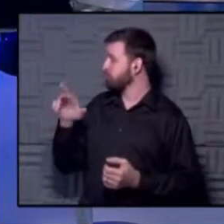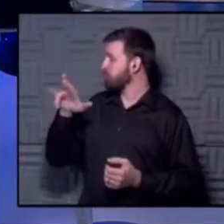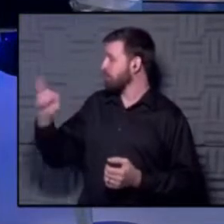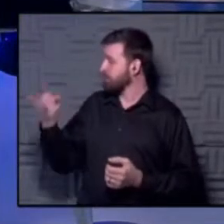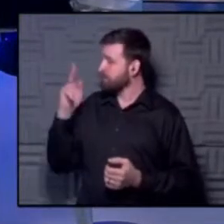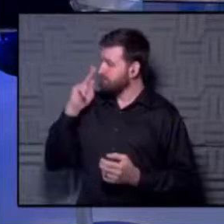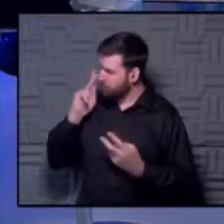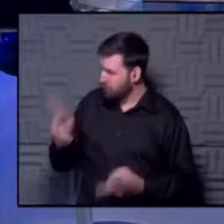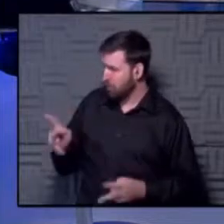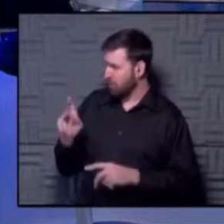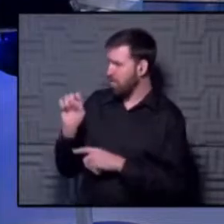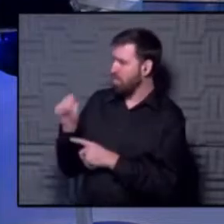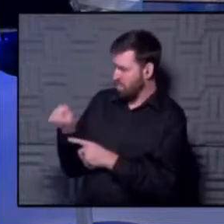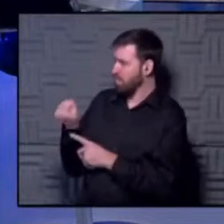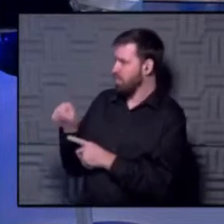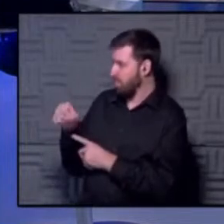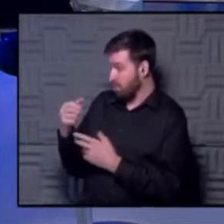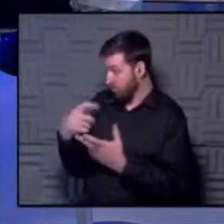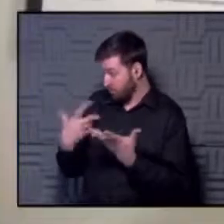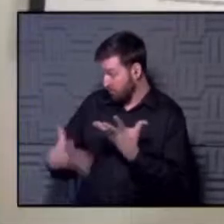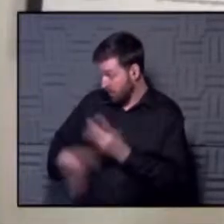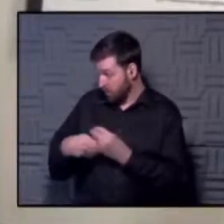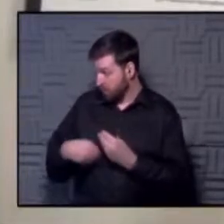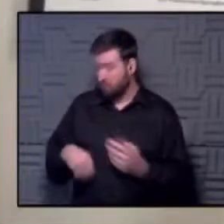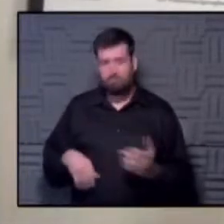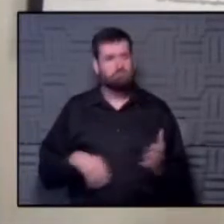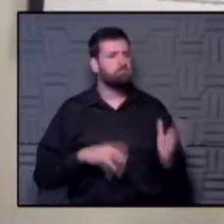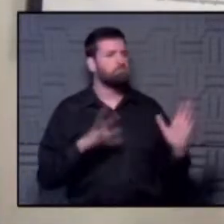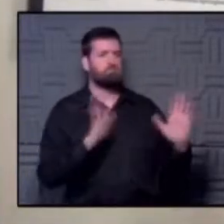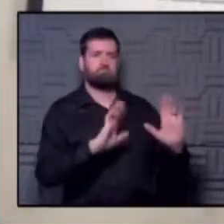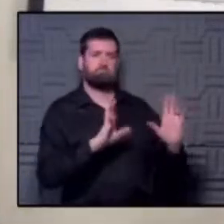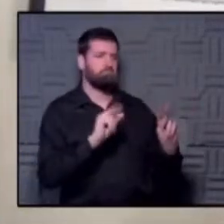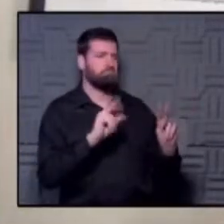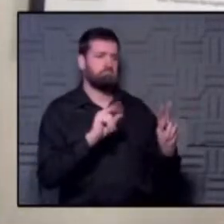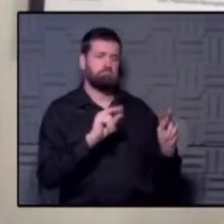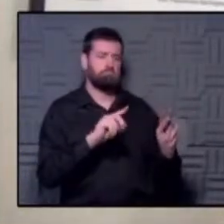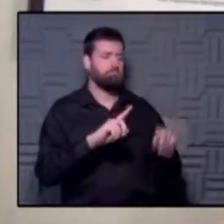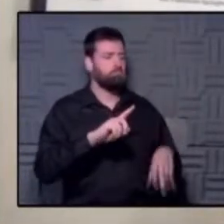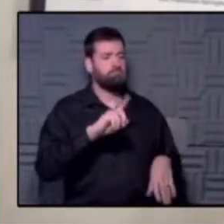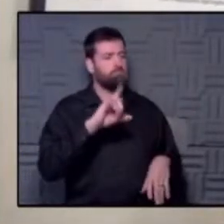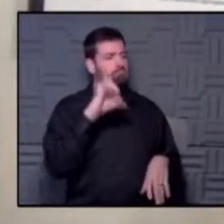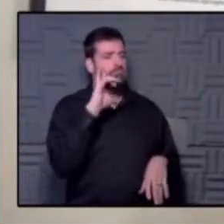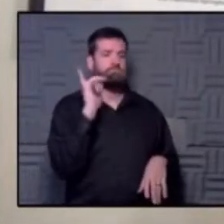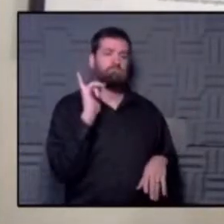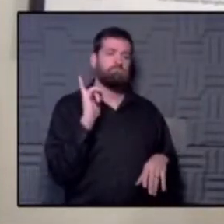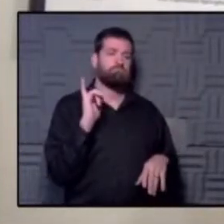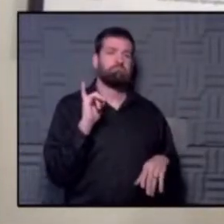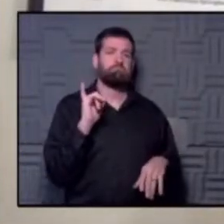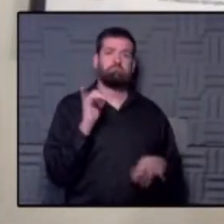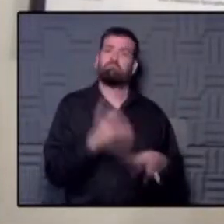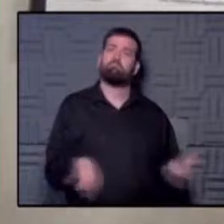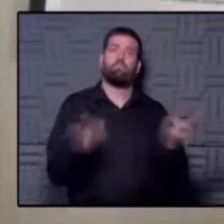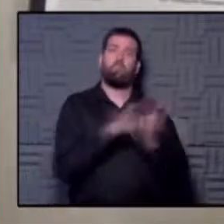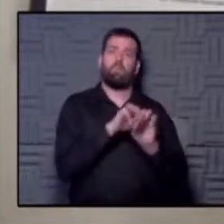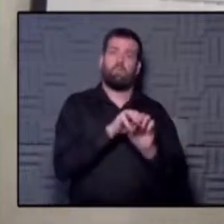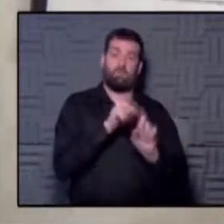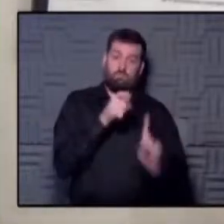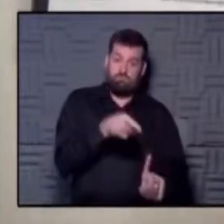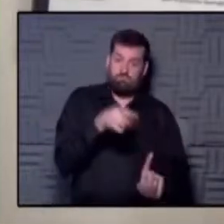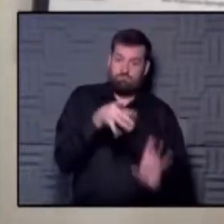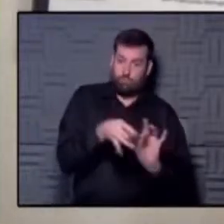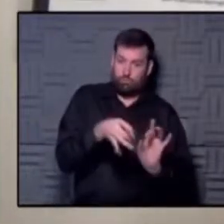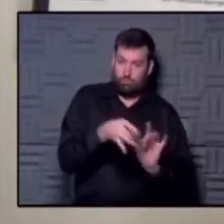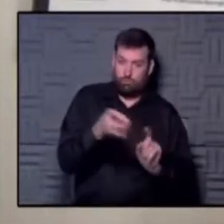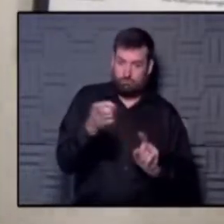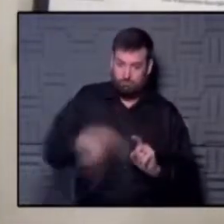your head. Anything you wanted to add to that? No, I think it's important to point out to the public